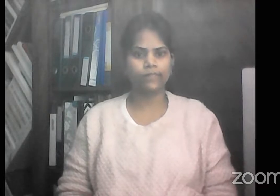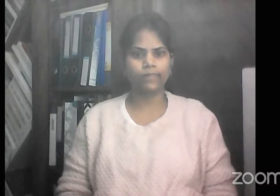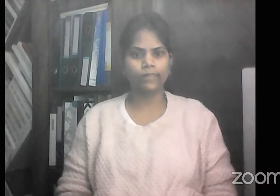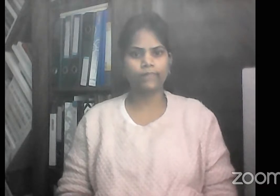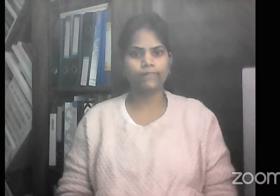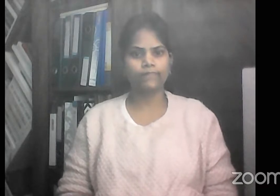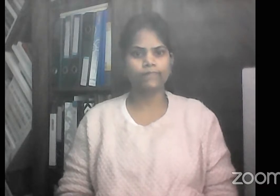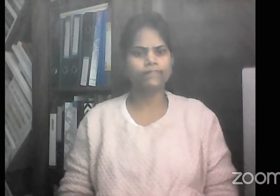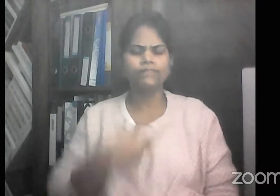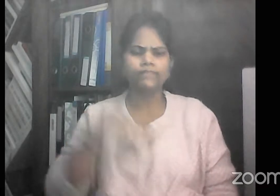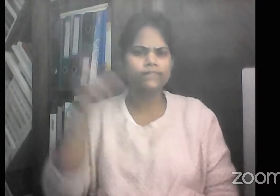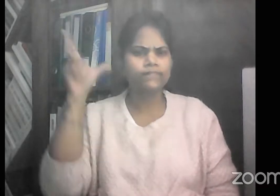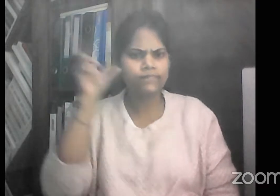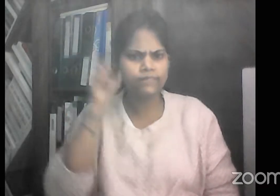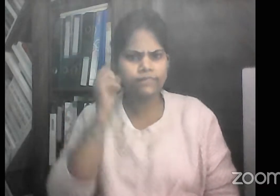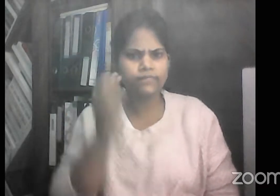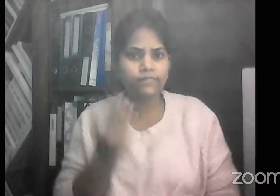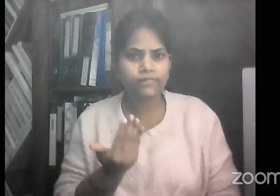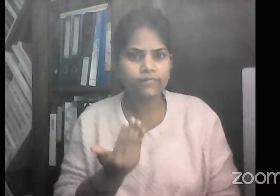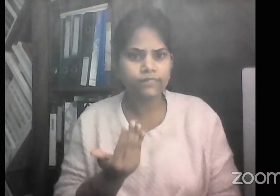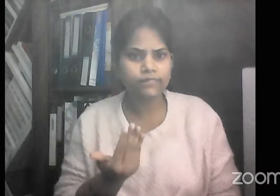Am I audible, please?